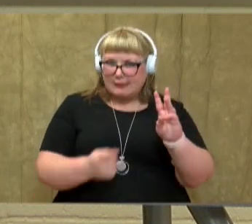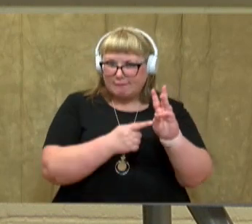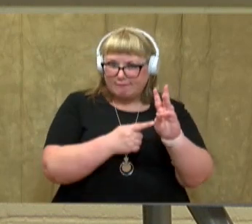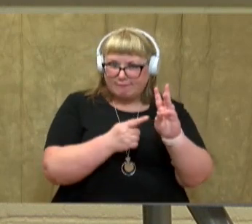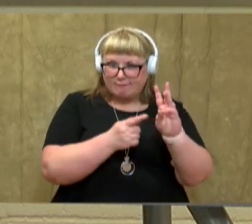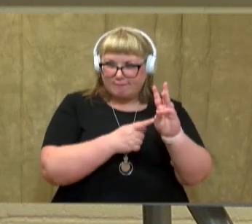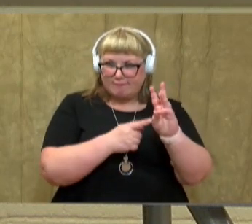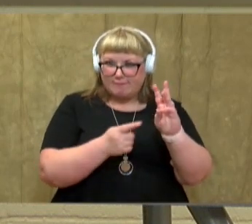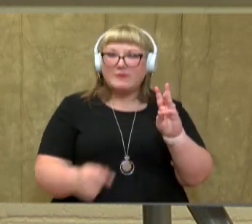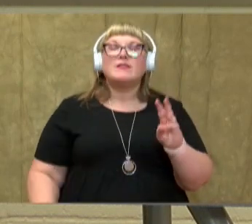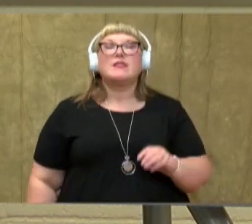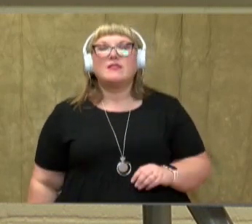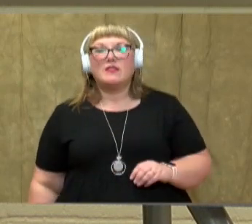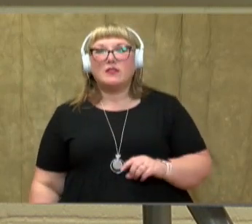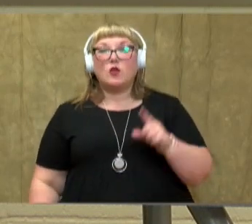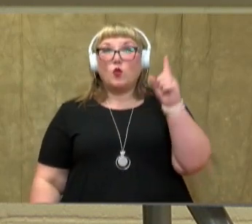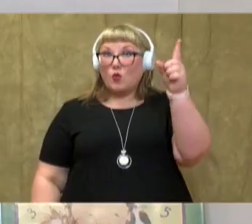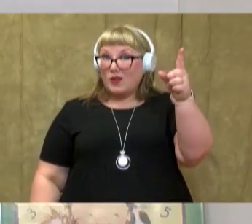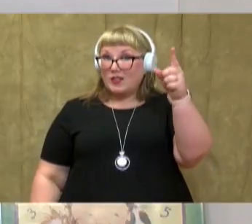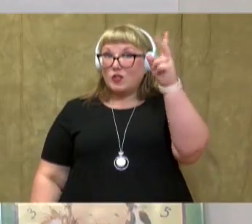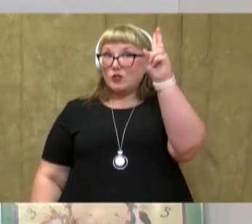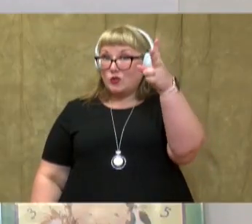6 blue dots.